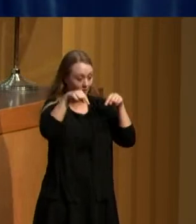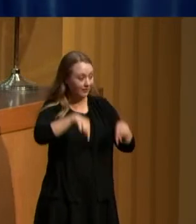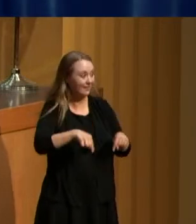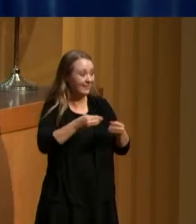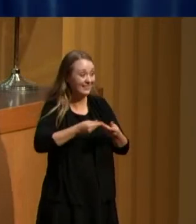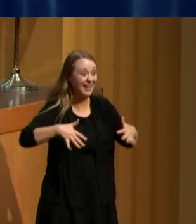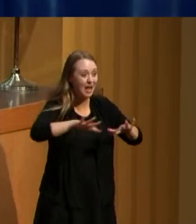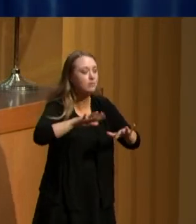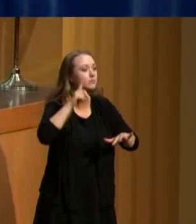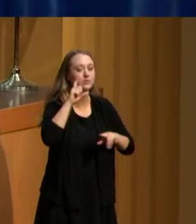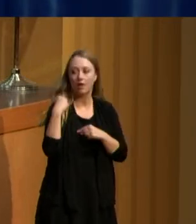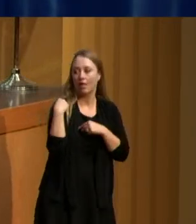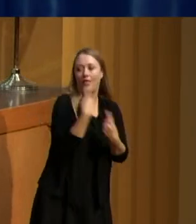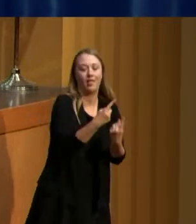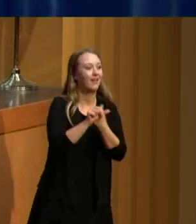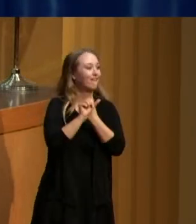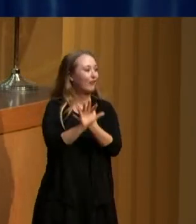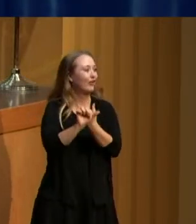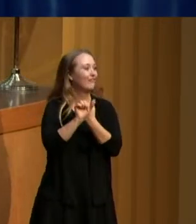we take those things for granted.